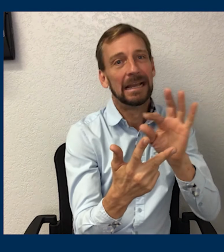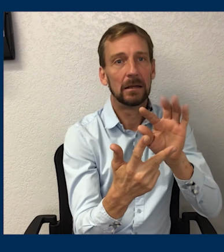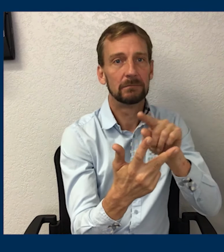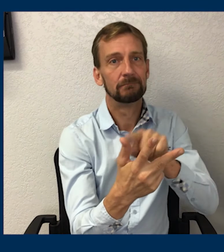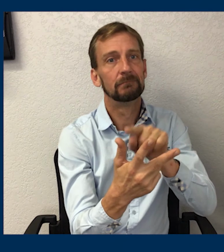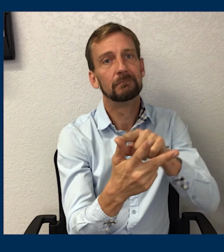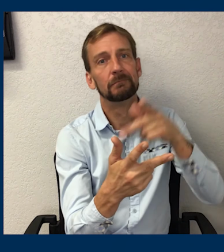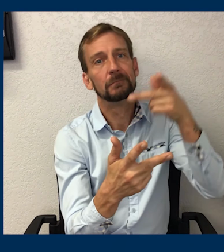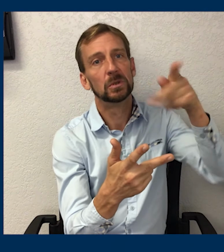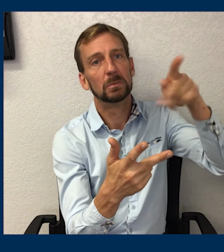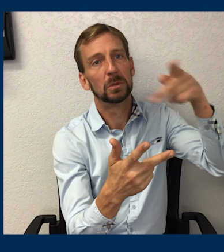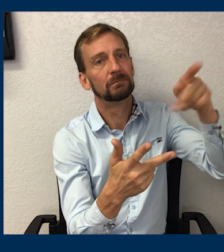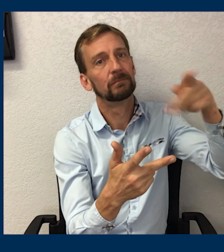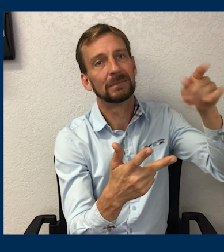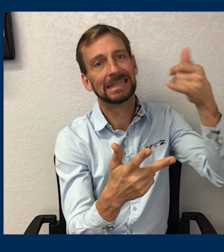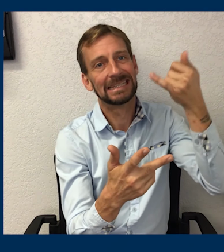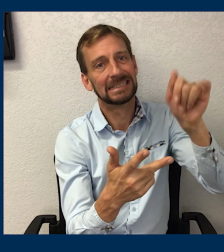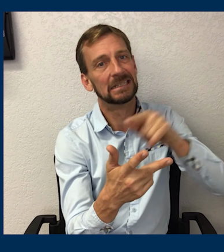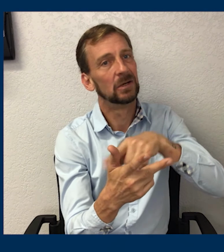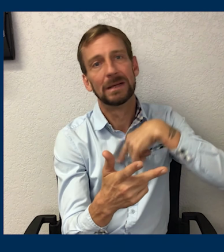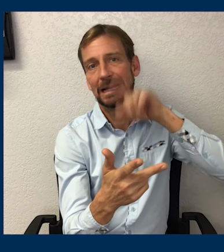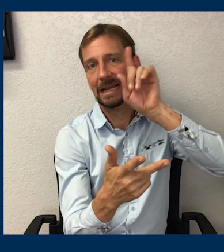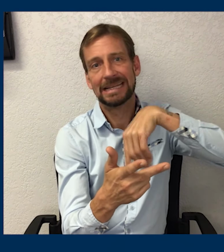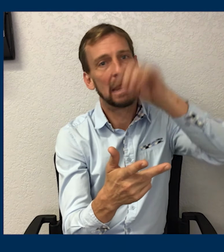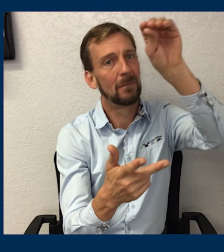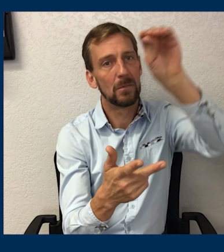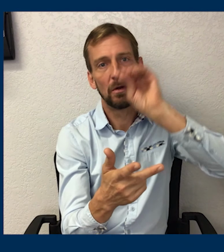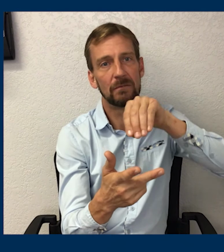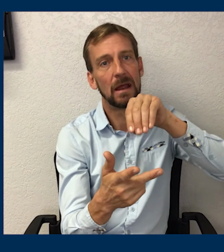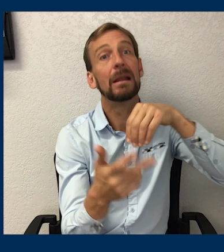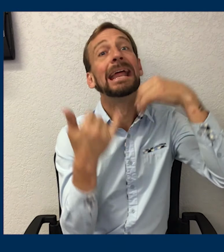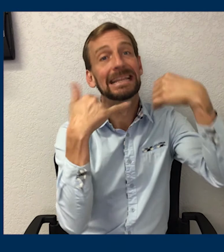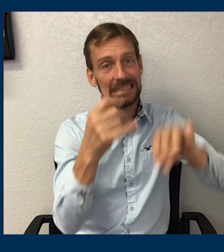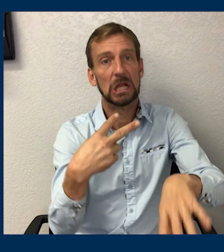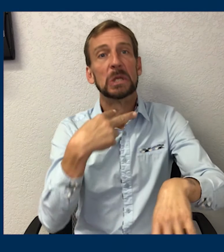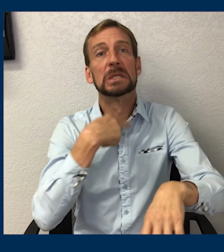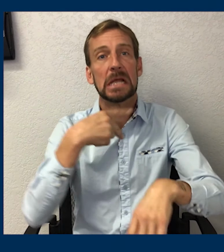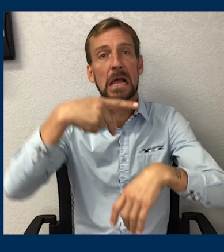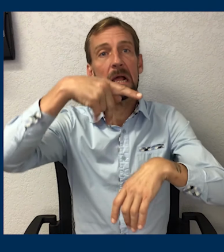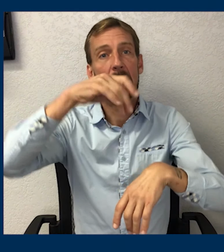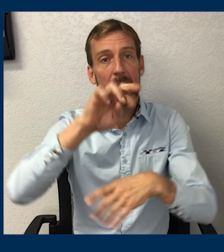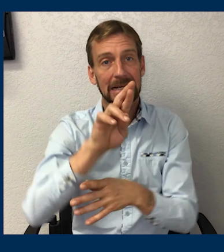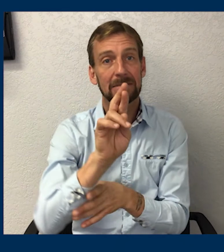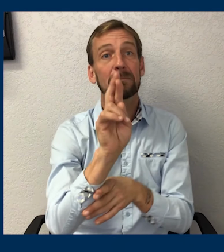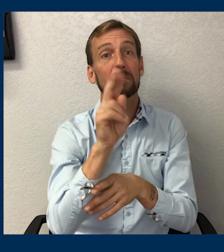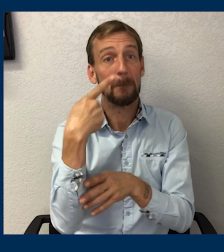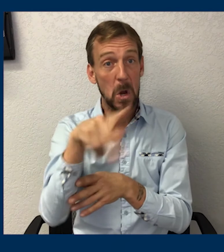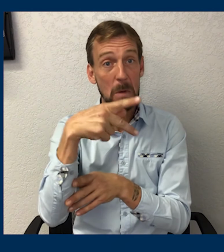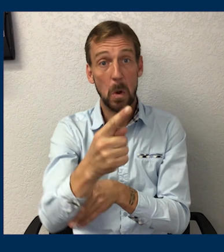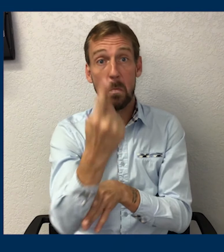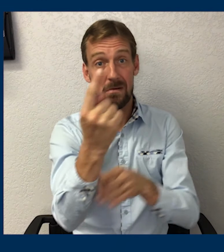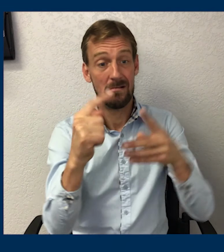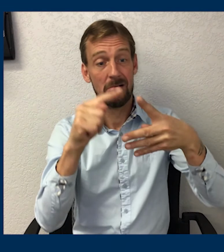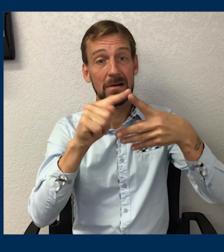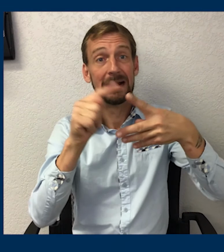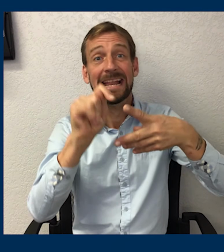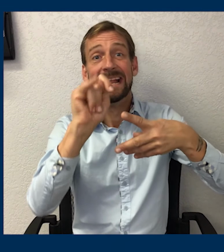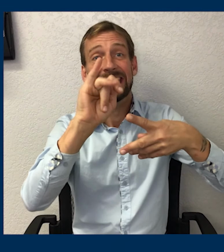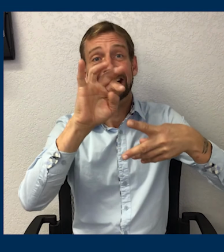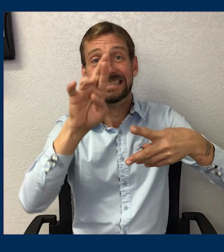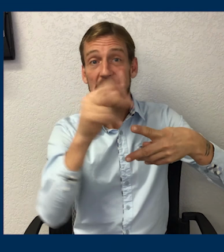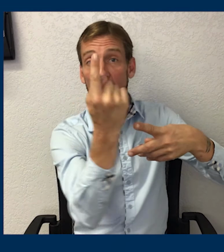that last metric, and so unfortunately we're still in purple, tier 1, most restricted. So now